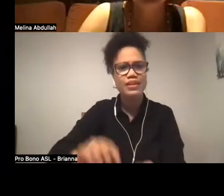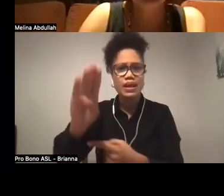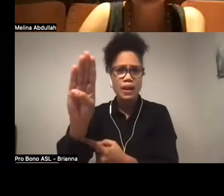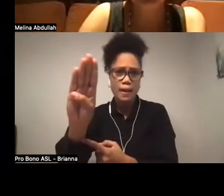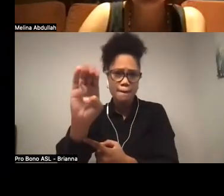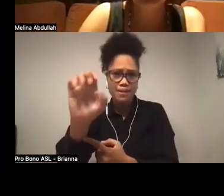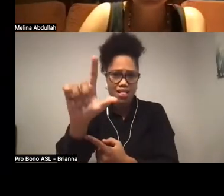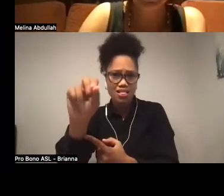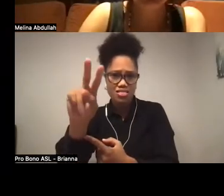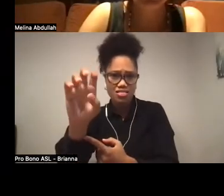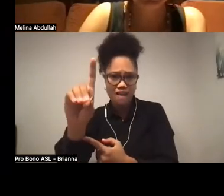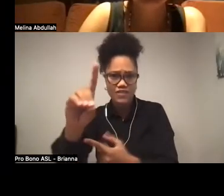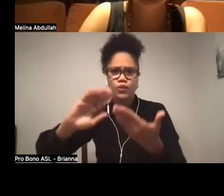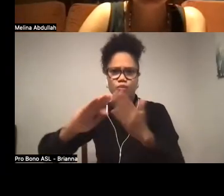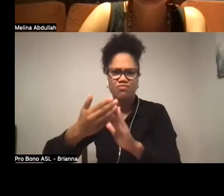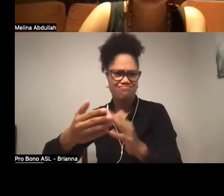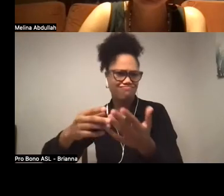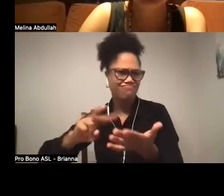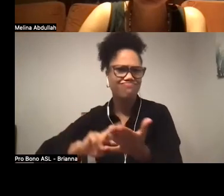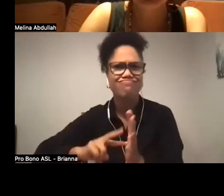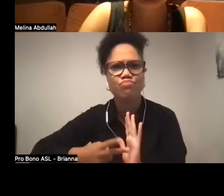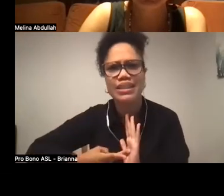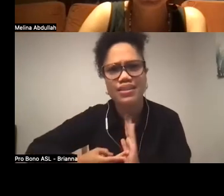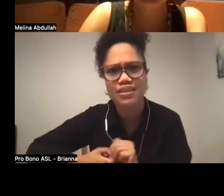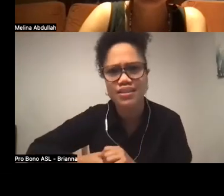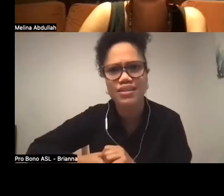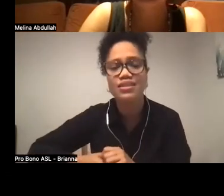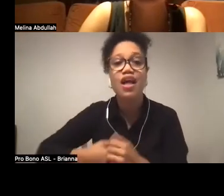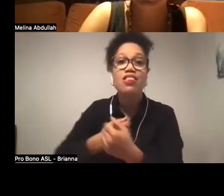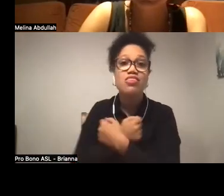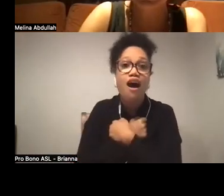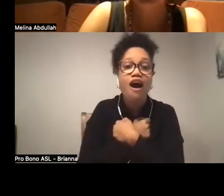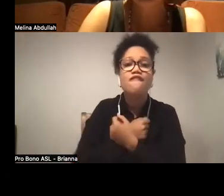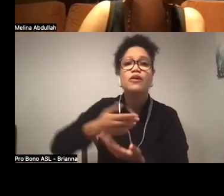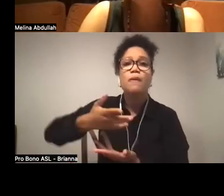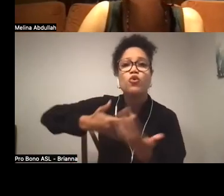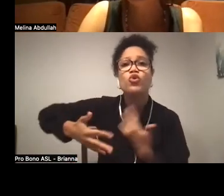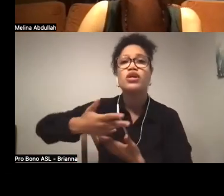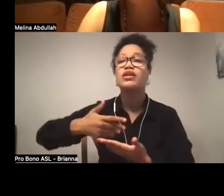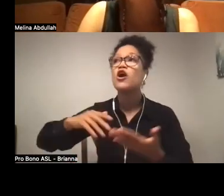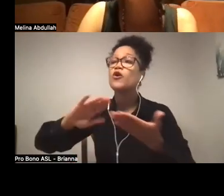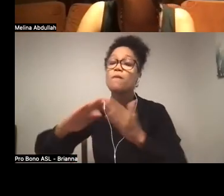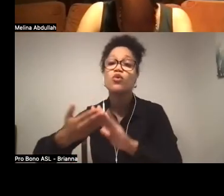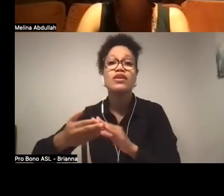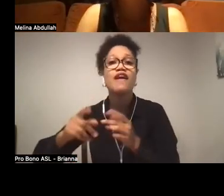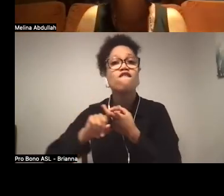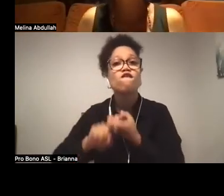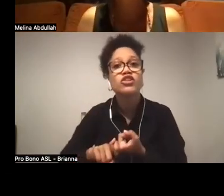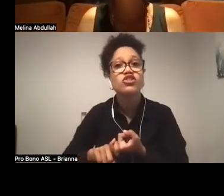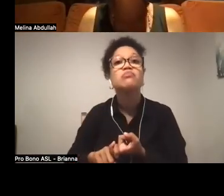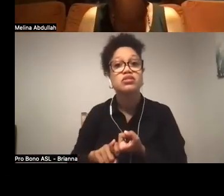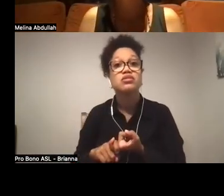beloved community look like? Not just loving communion, not just community, not just friendships, which she